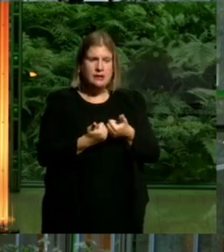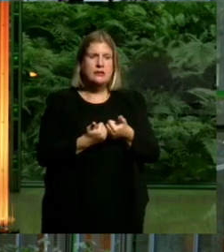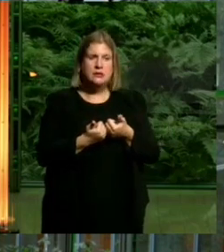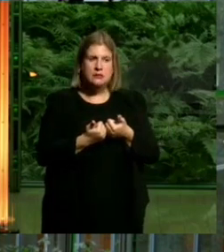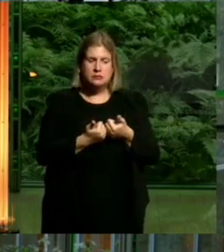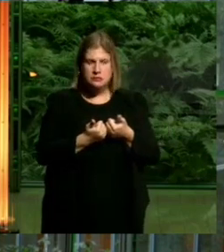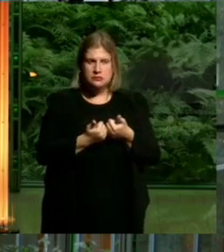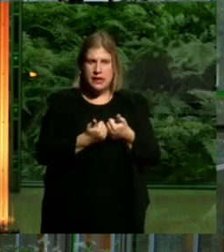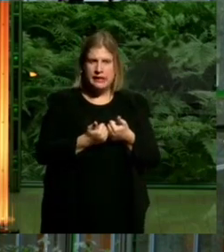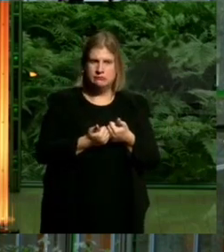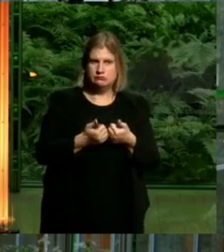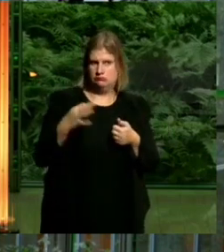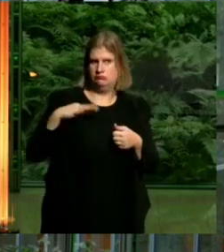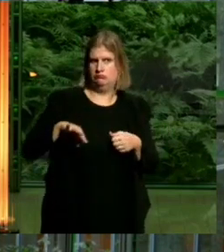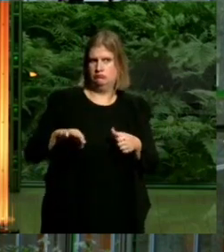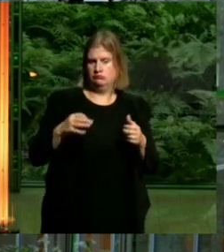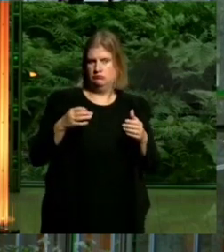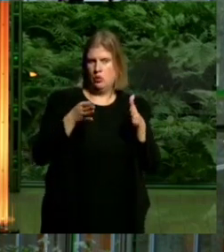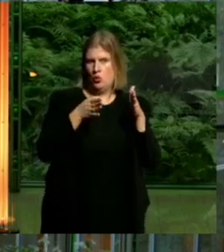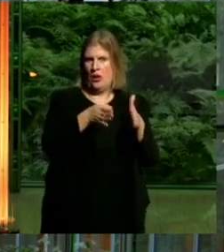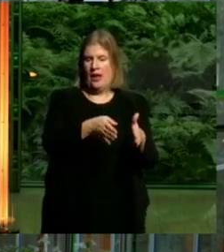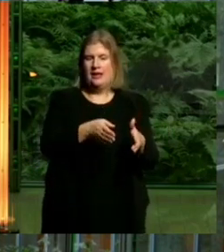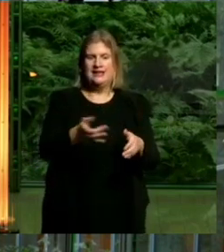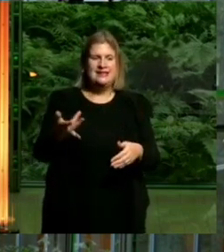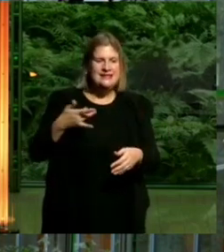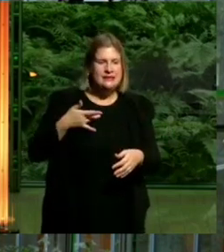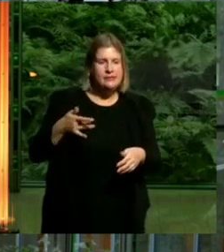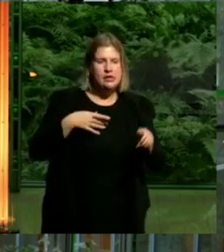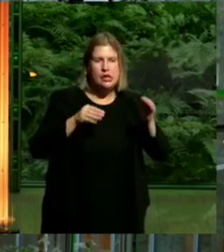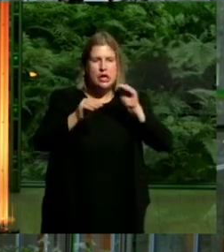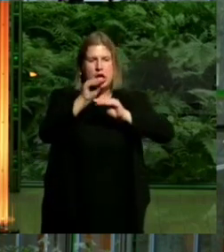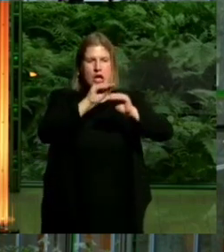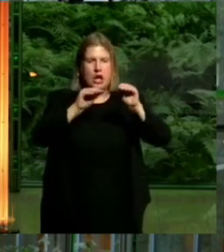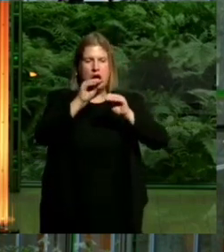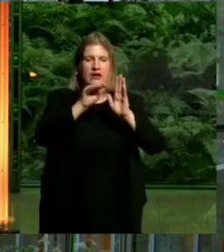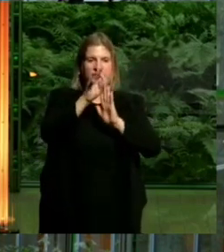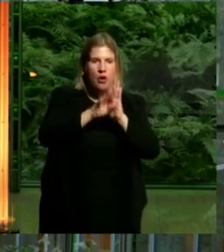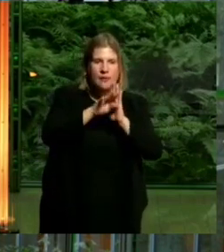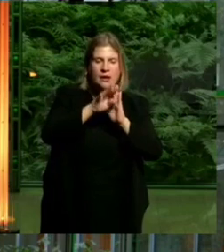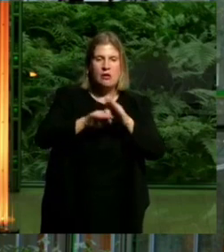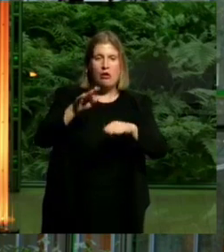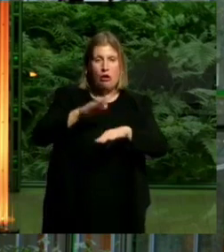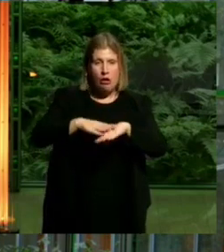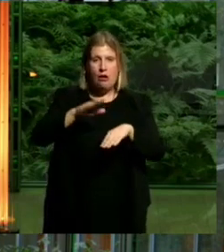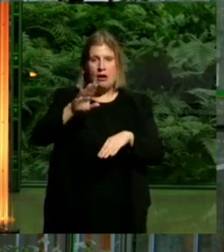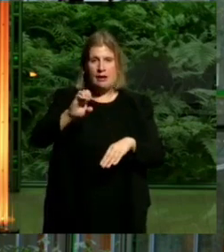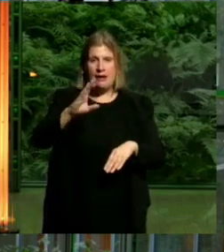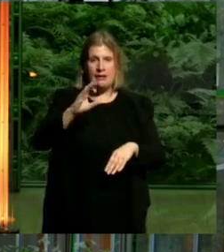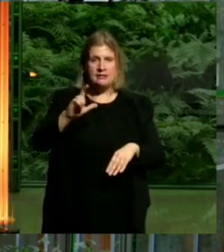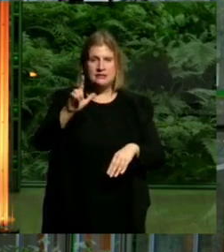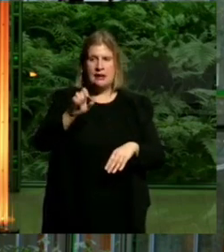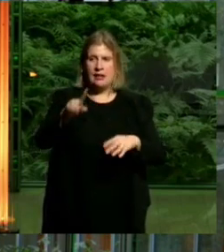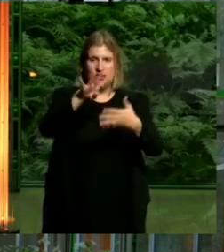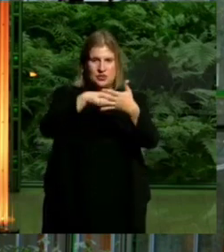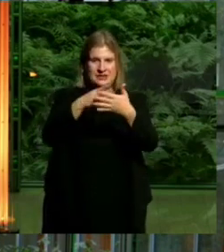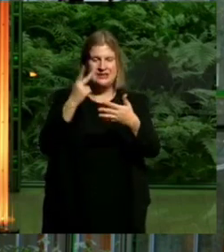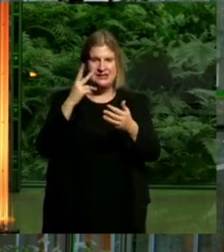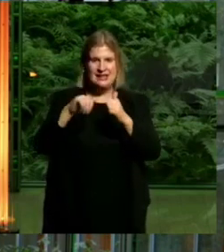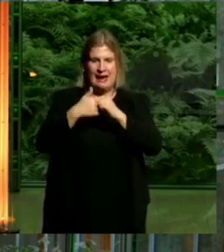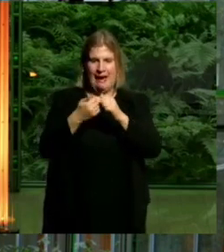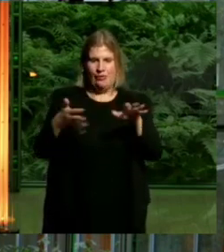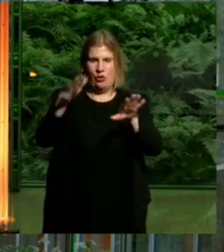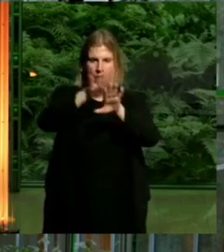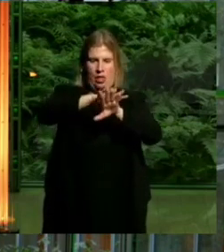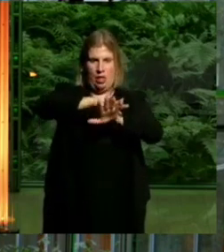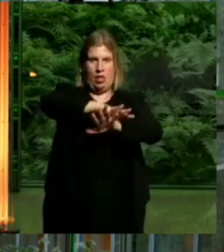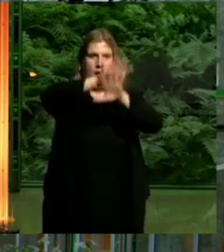useful way. And most of the times we're mucking around with formulas on Excel to figure out how to separate this stuff out.